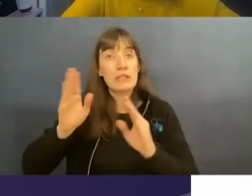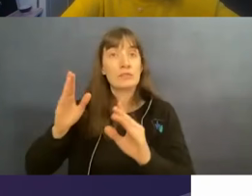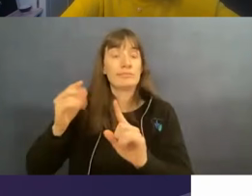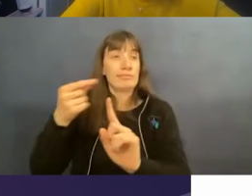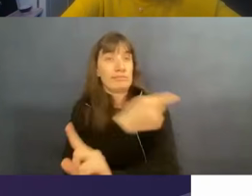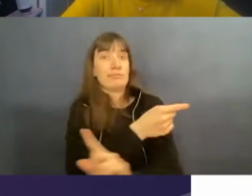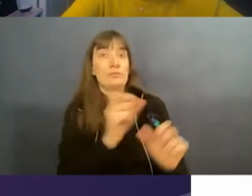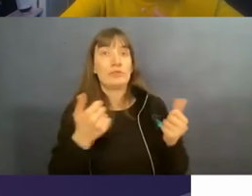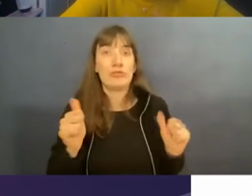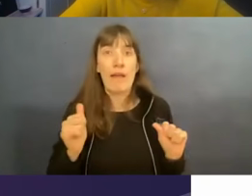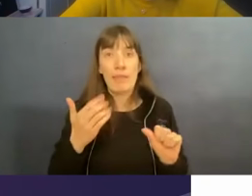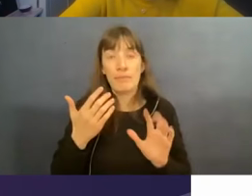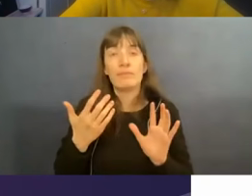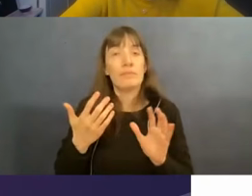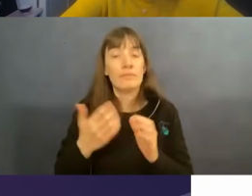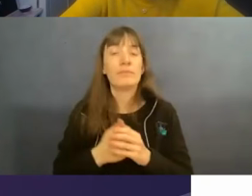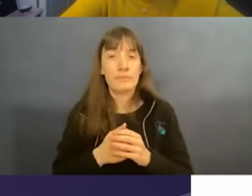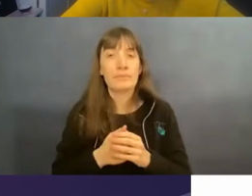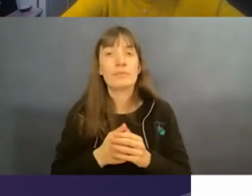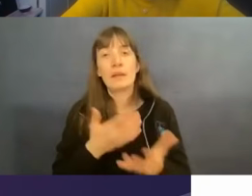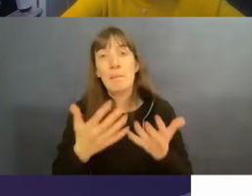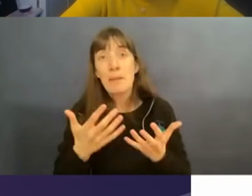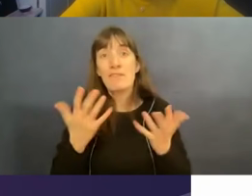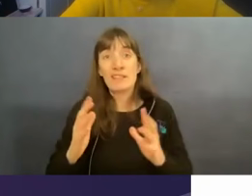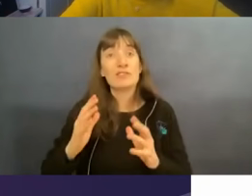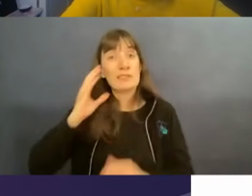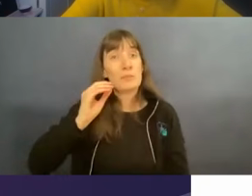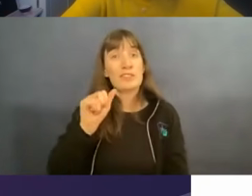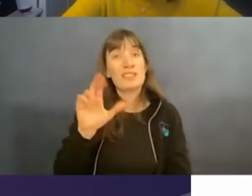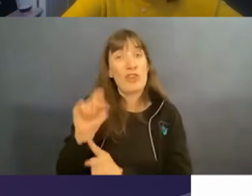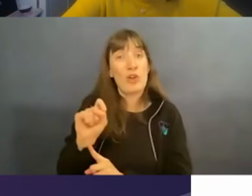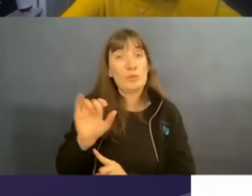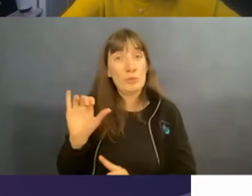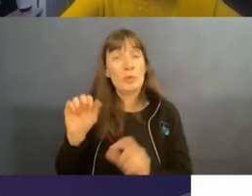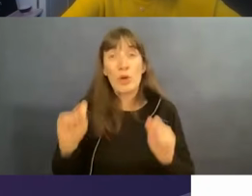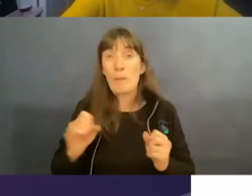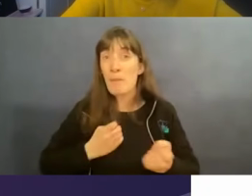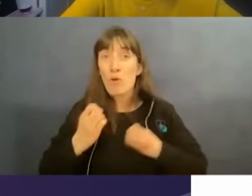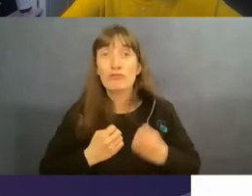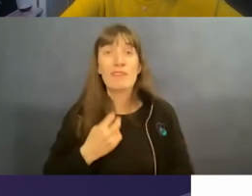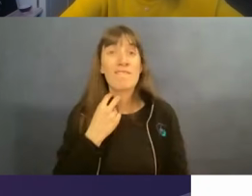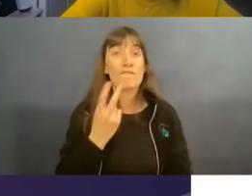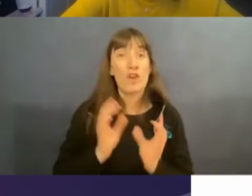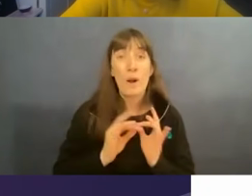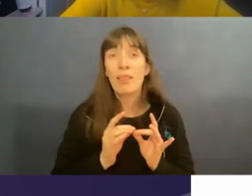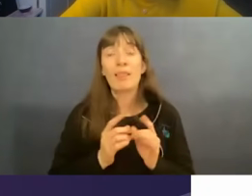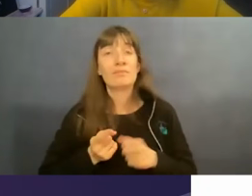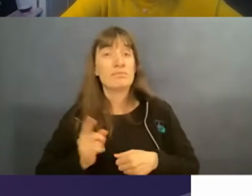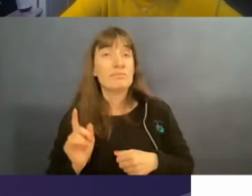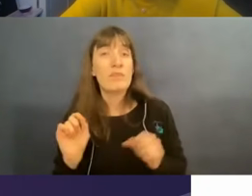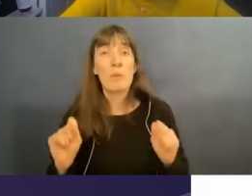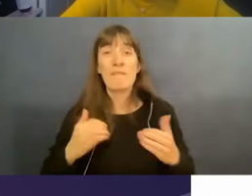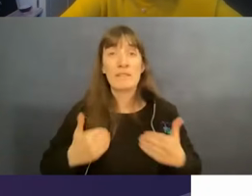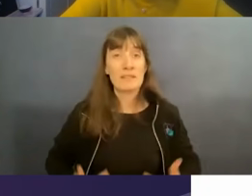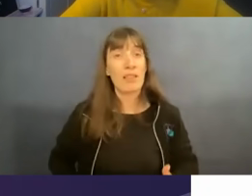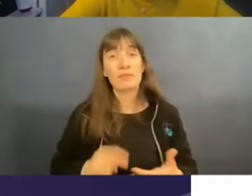being harmed. And then maybe they're being assaulted themselves as well. So that could be like emotionally, verbally, physically, and